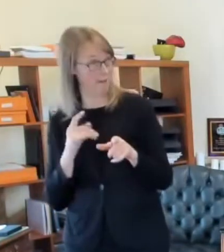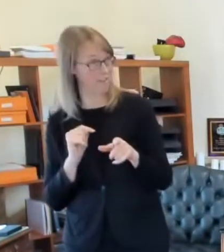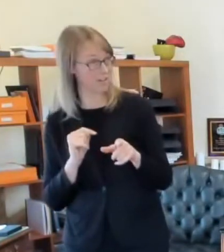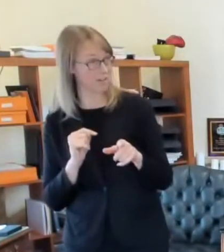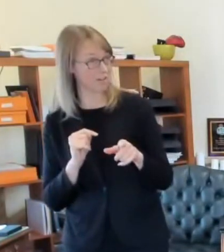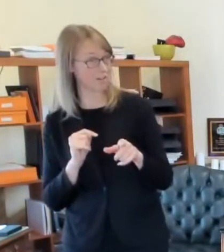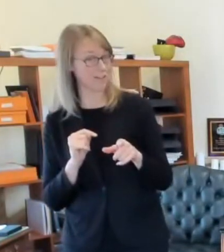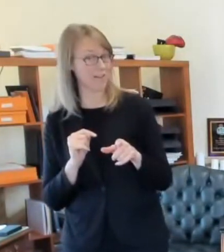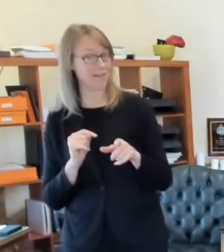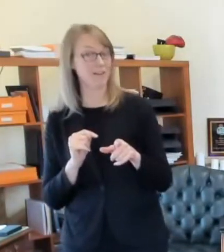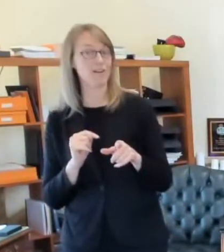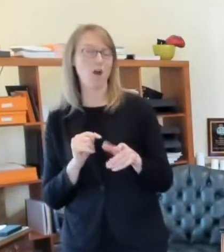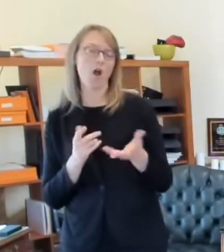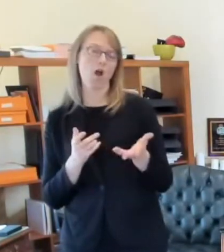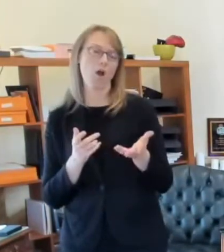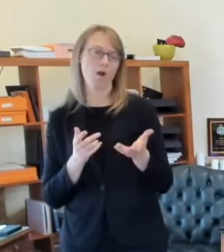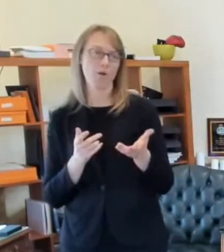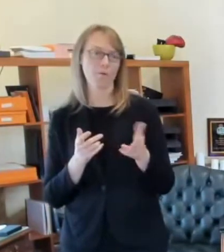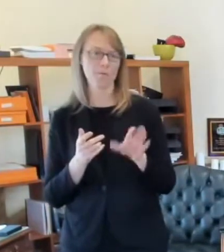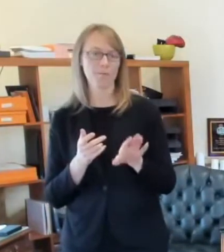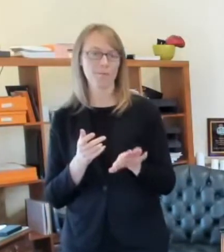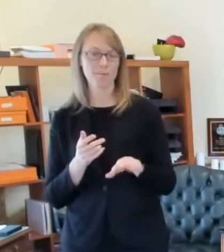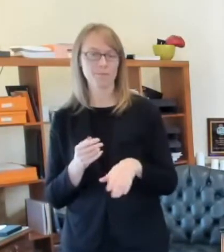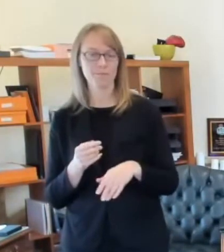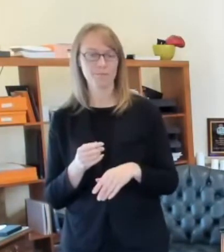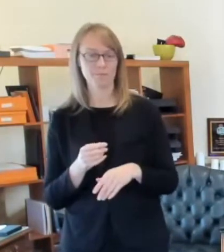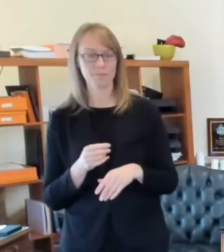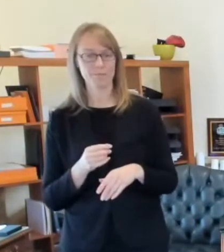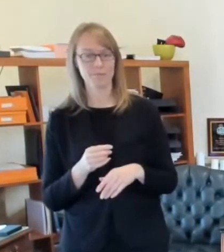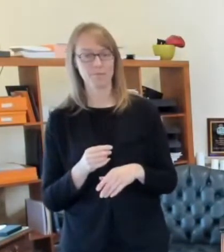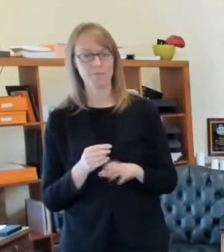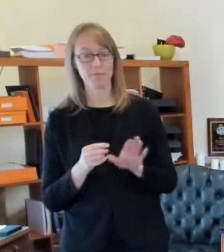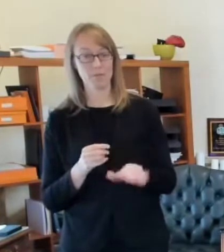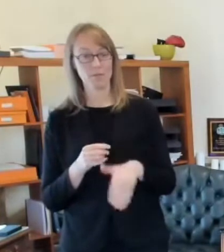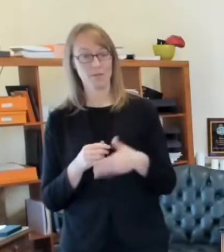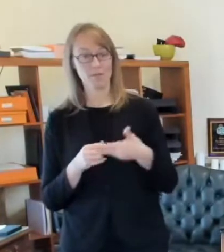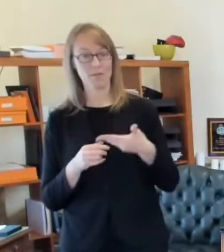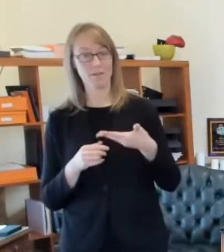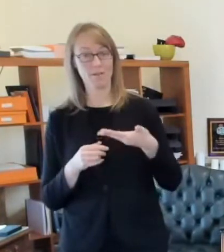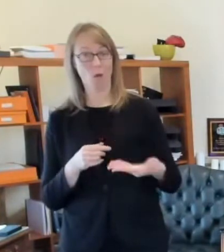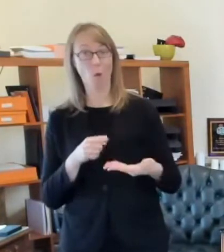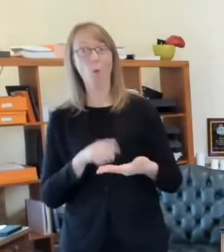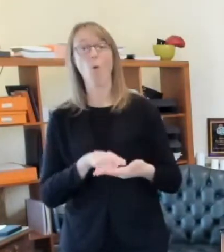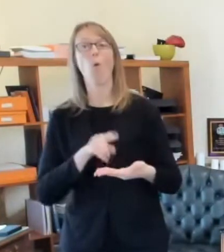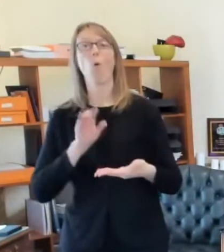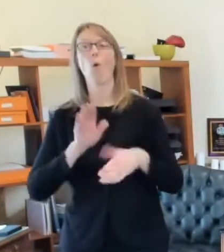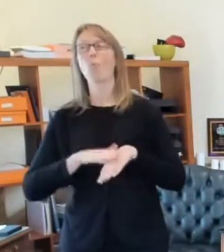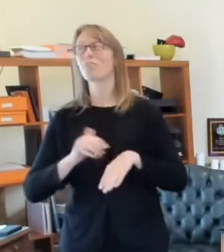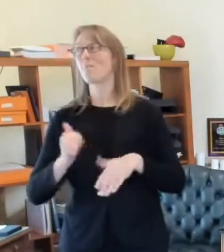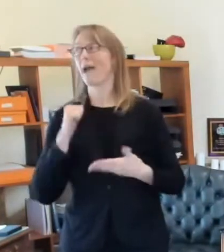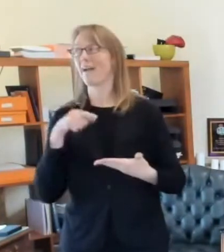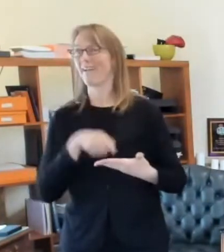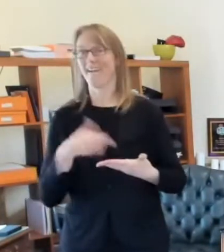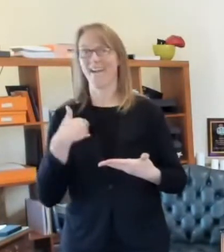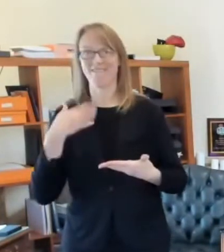Okay, don't have it in the map form. It's on the back. Okay, here we go. It's on the